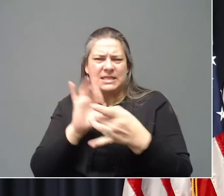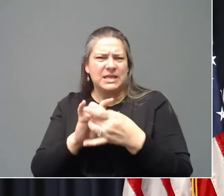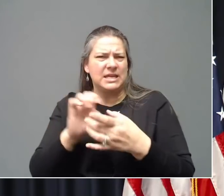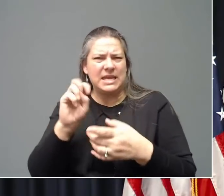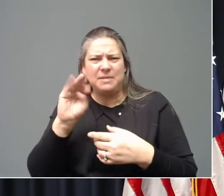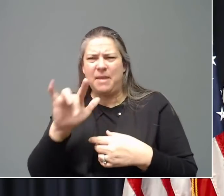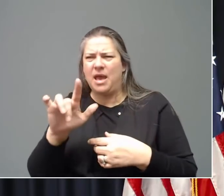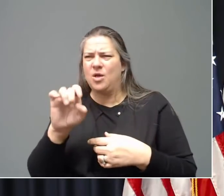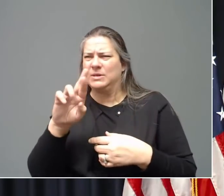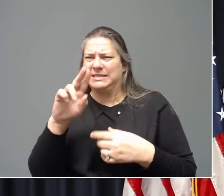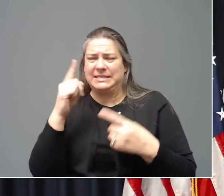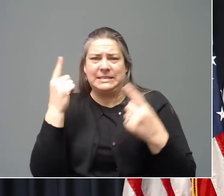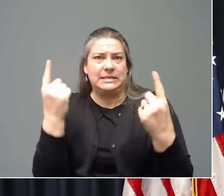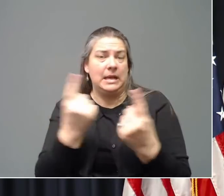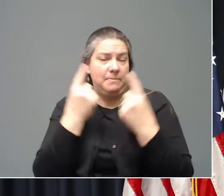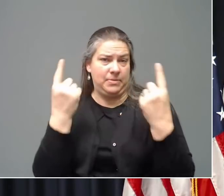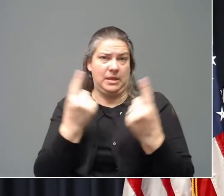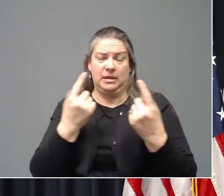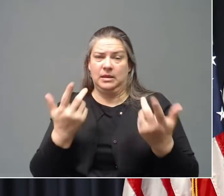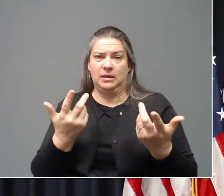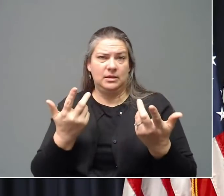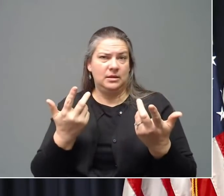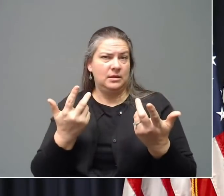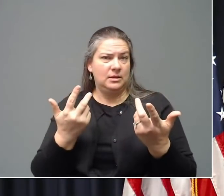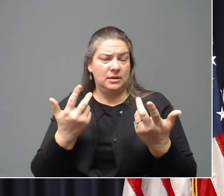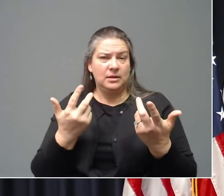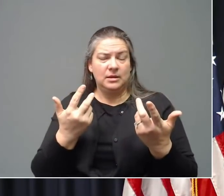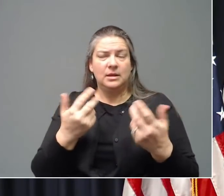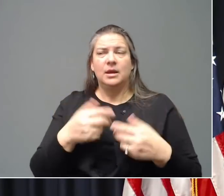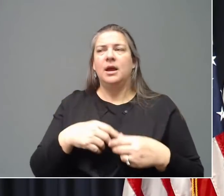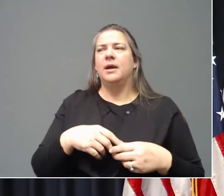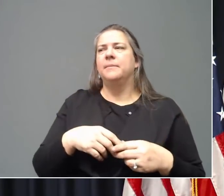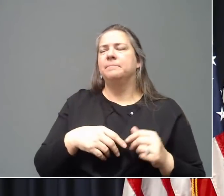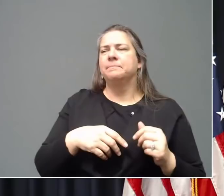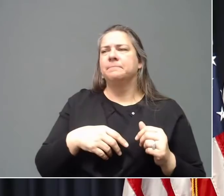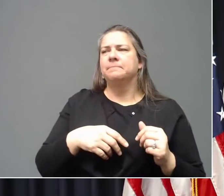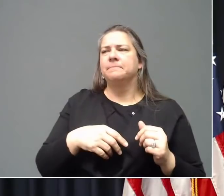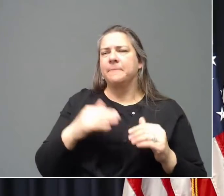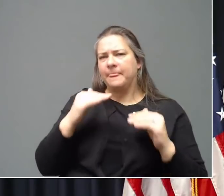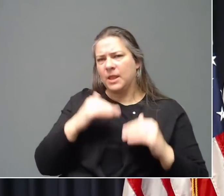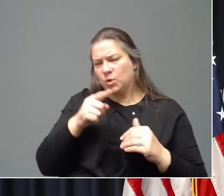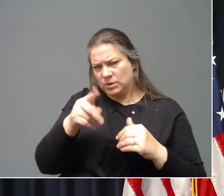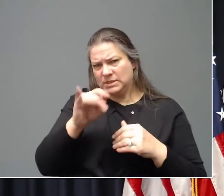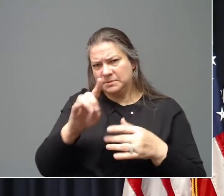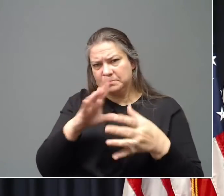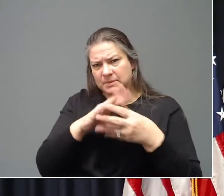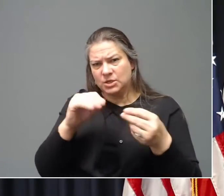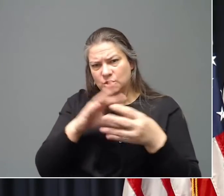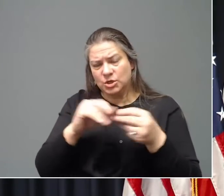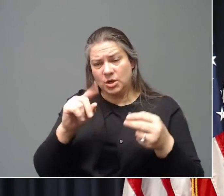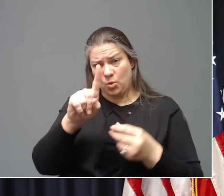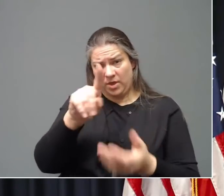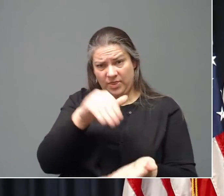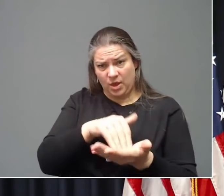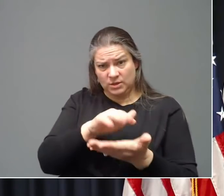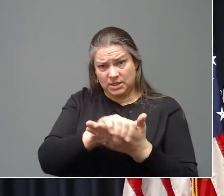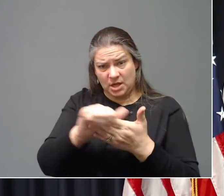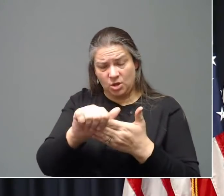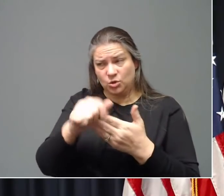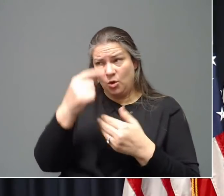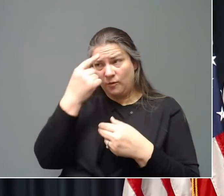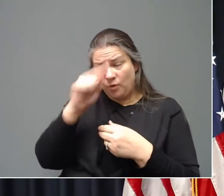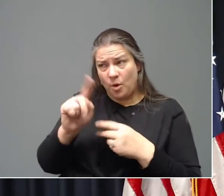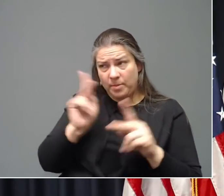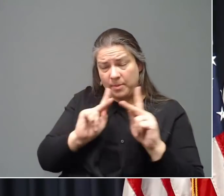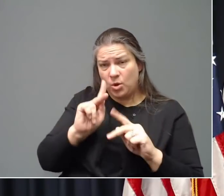anything to kind of take it a step further? And my second piece of this, you said that the $1,000 is for those who have not received anything